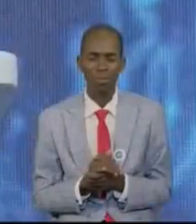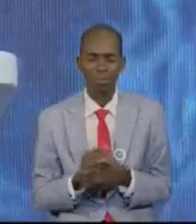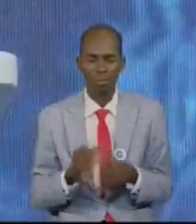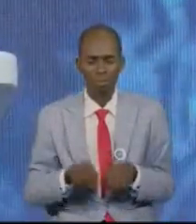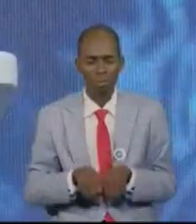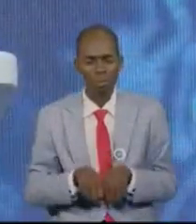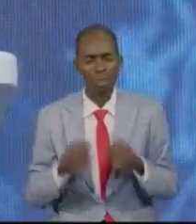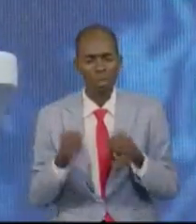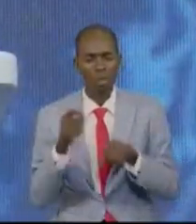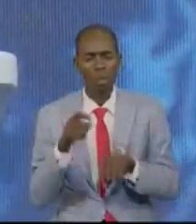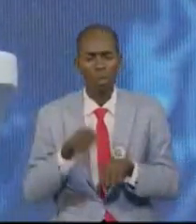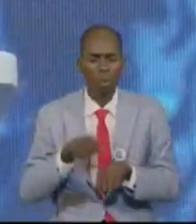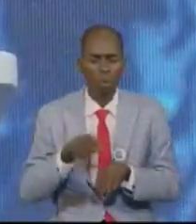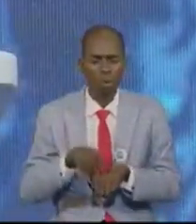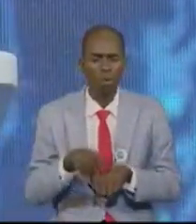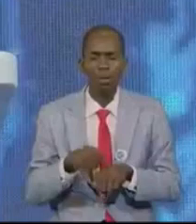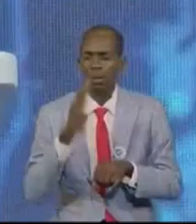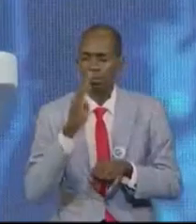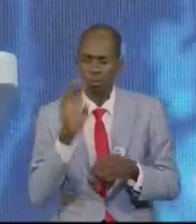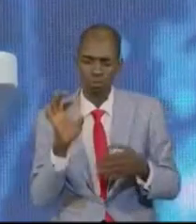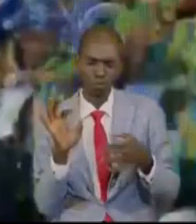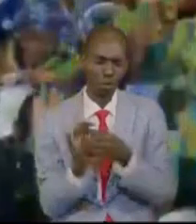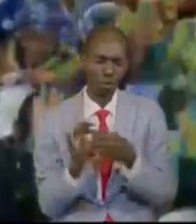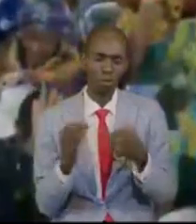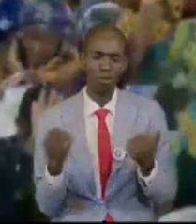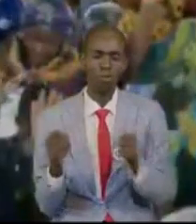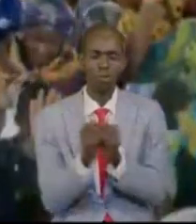Broken bones, be joined together now.